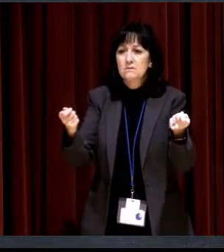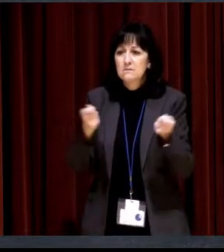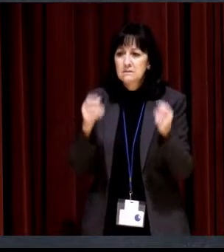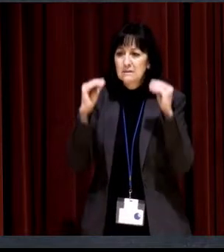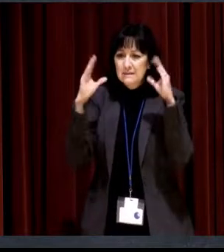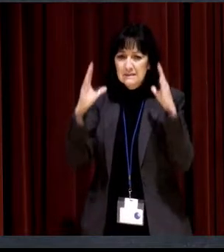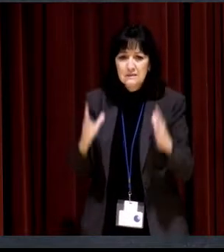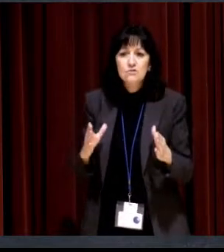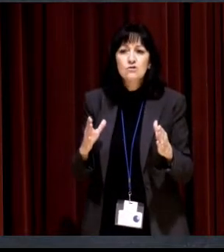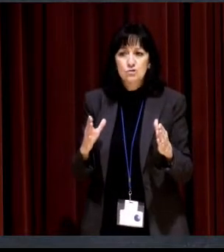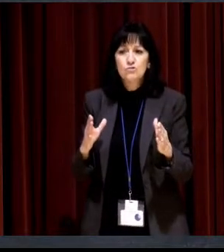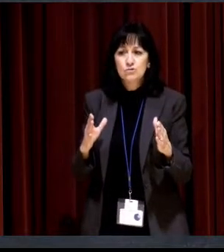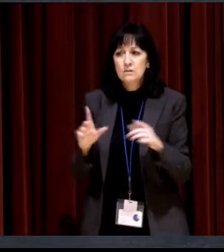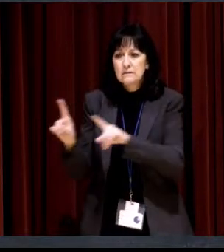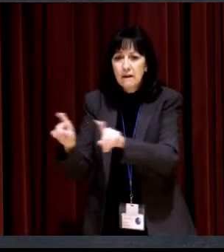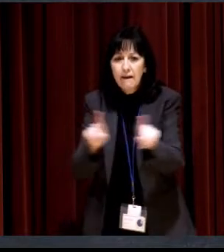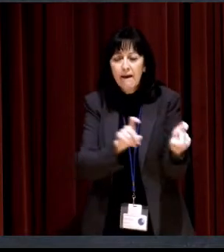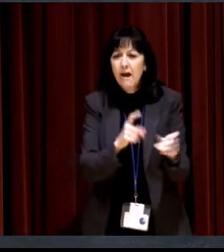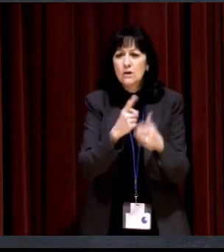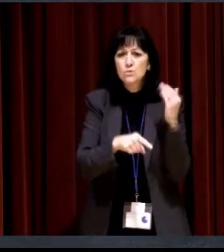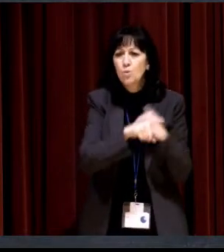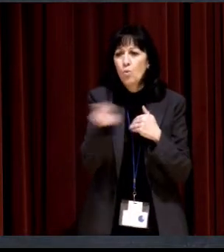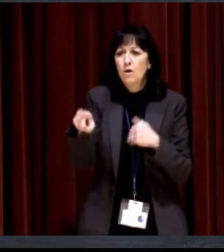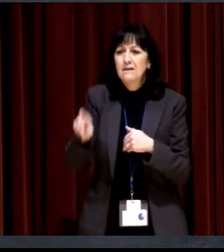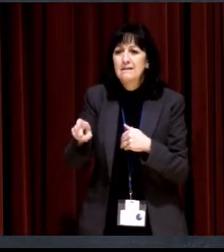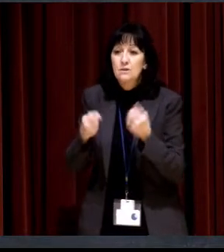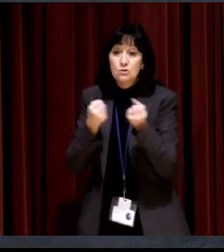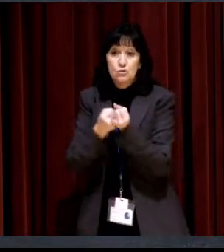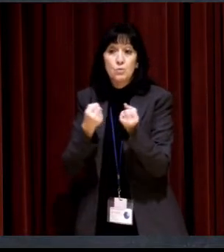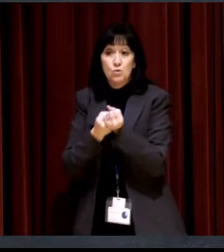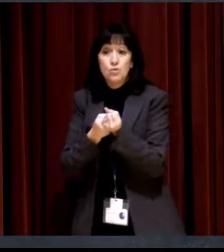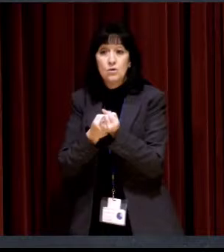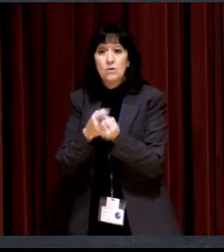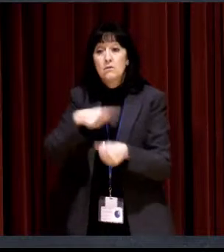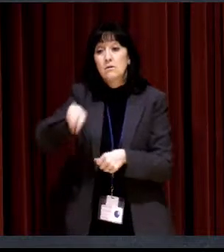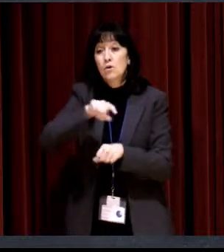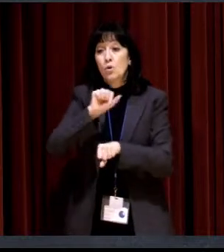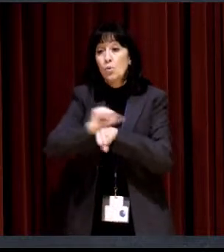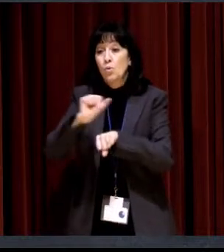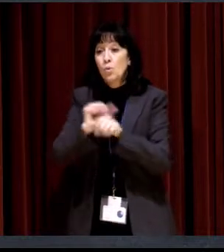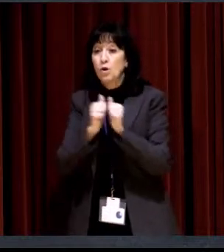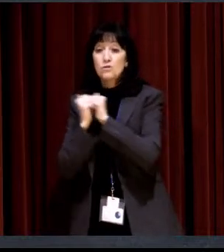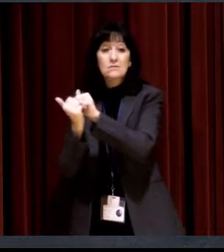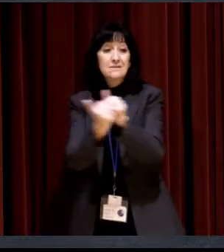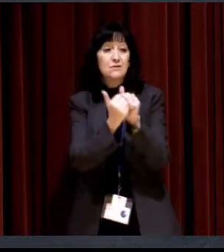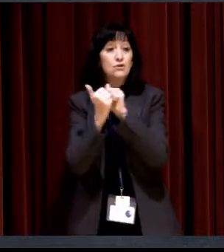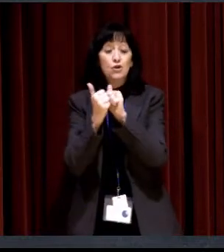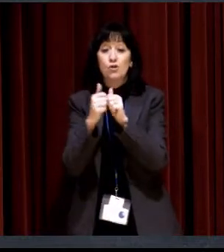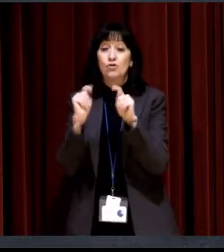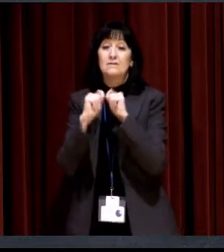educators and working as a team. Jim, anything on that?